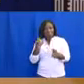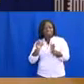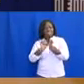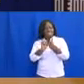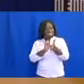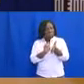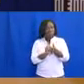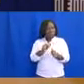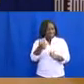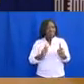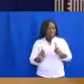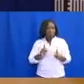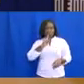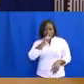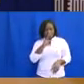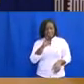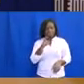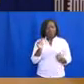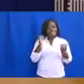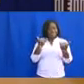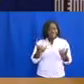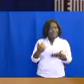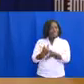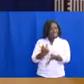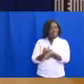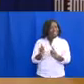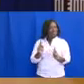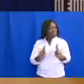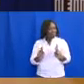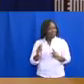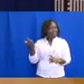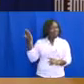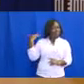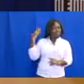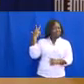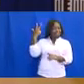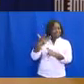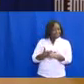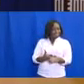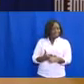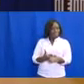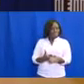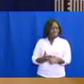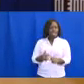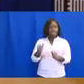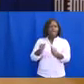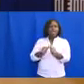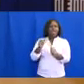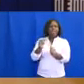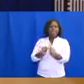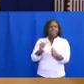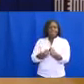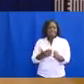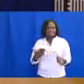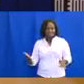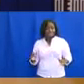of others. Fellow Gunheads, over the last three months, every aspect of